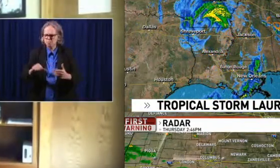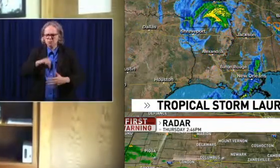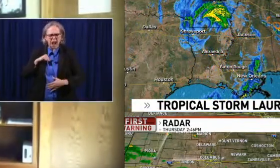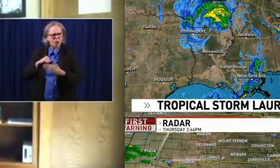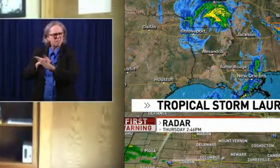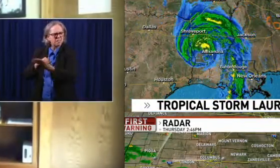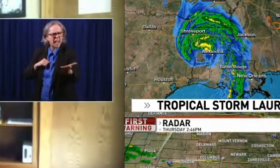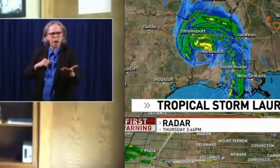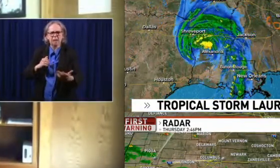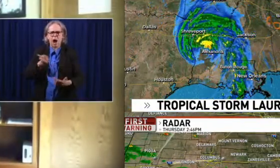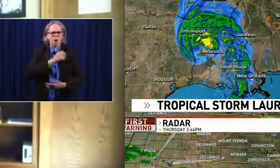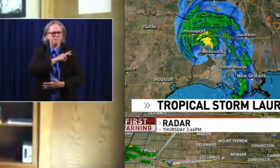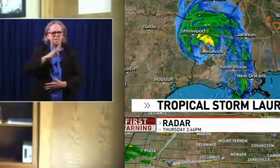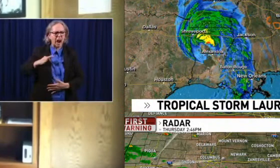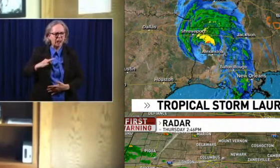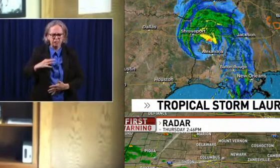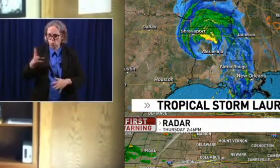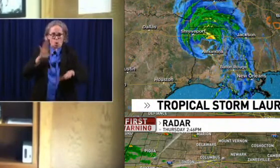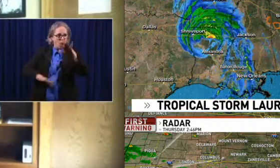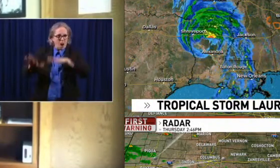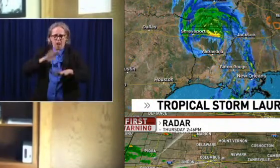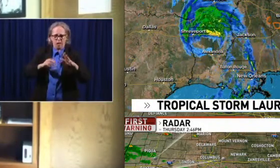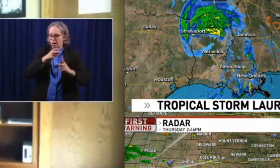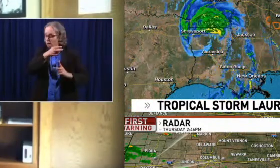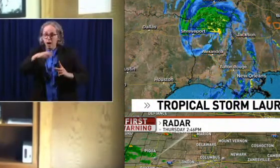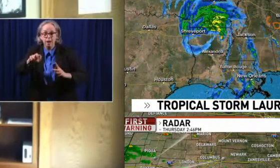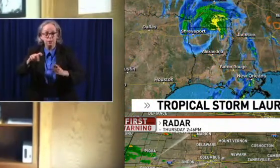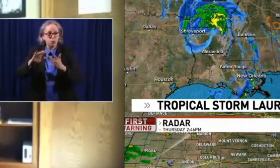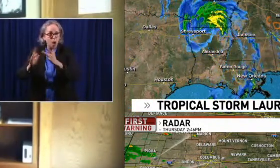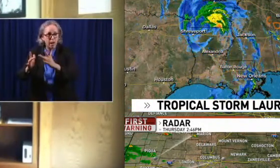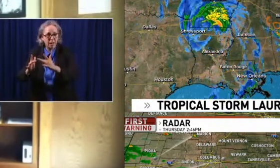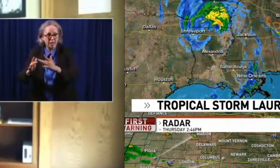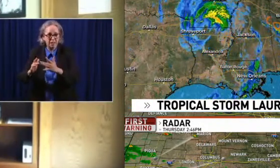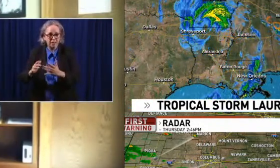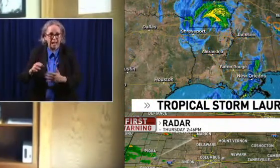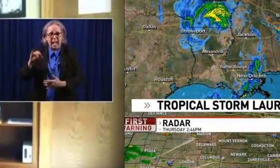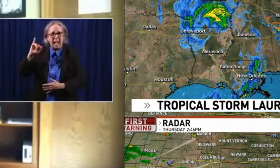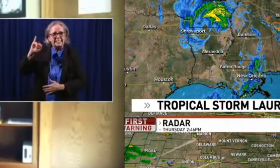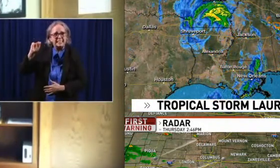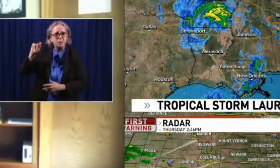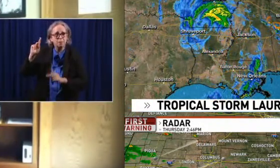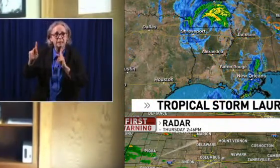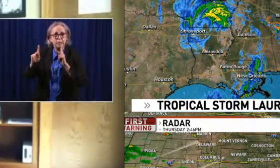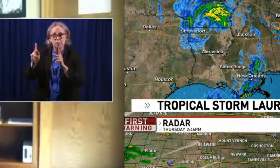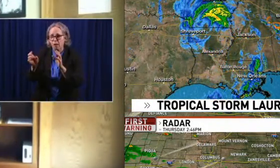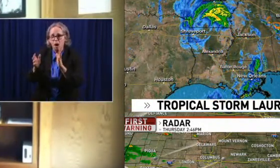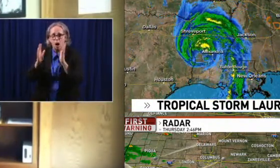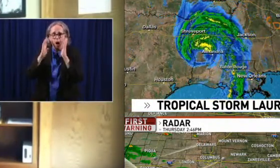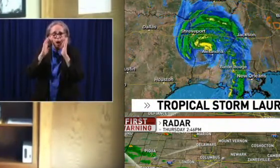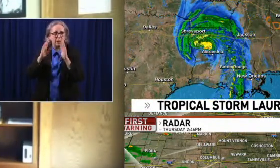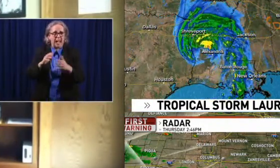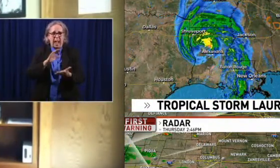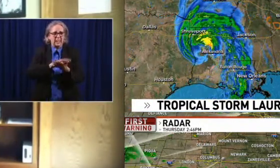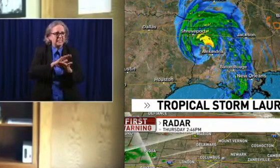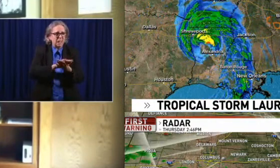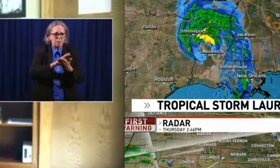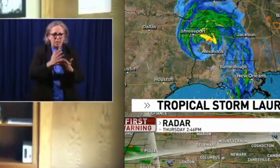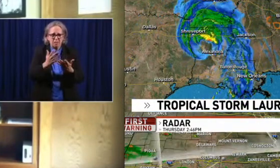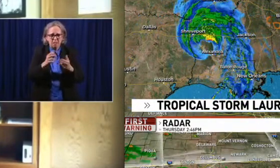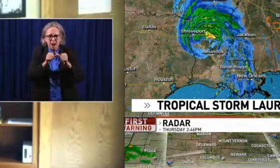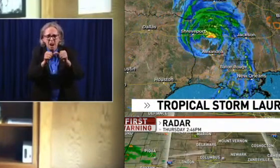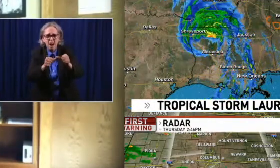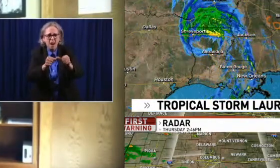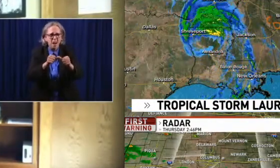quick turn in the middle of a semester. Our IT offices, our academic continuity teams, they just